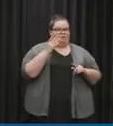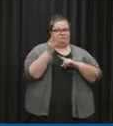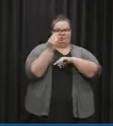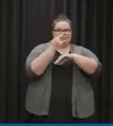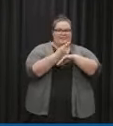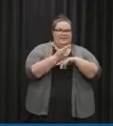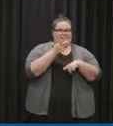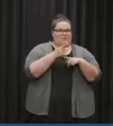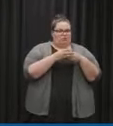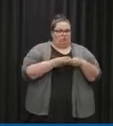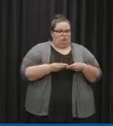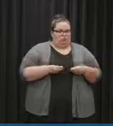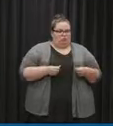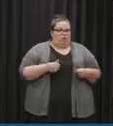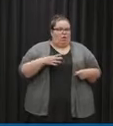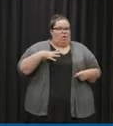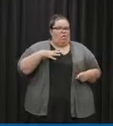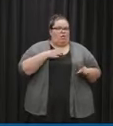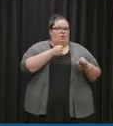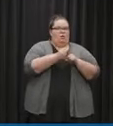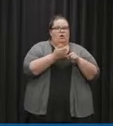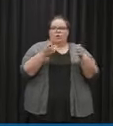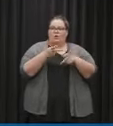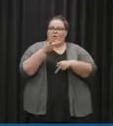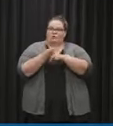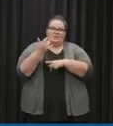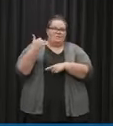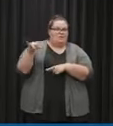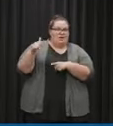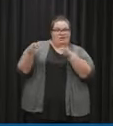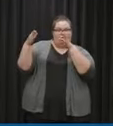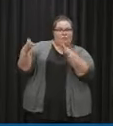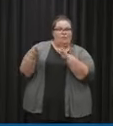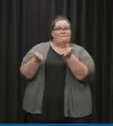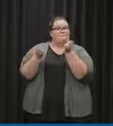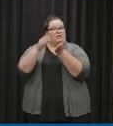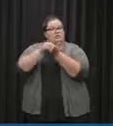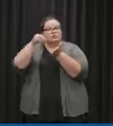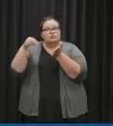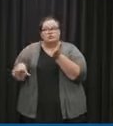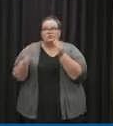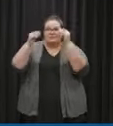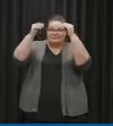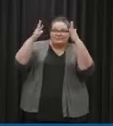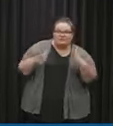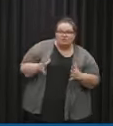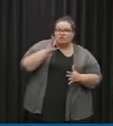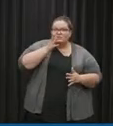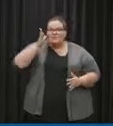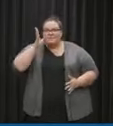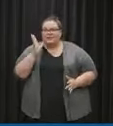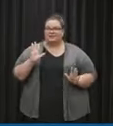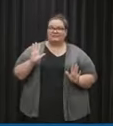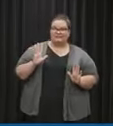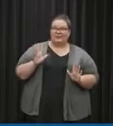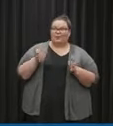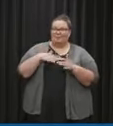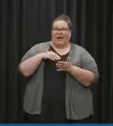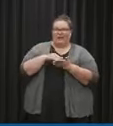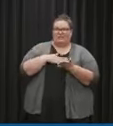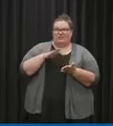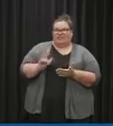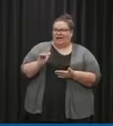people. And we want to keep New Brunswick in the yellow phase. And again, I think there's many, many students and teachers and parents out there who want to keep their kids in